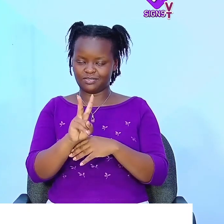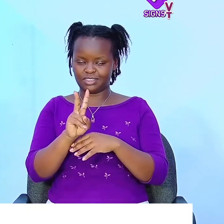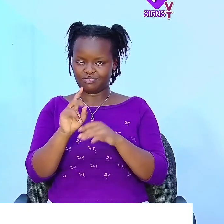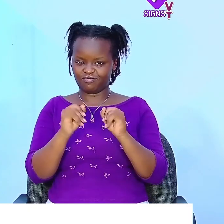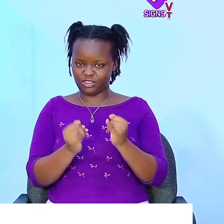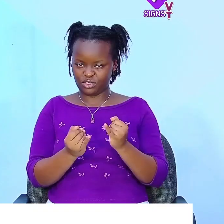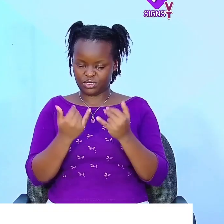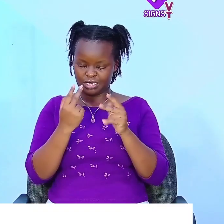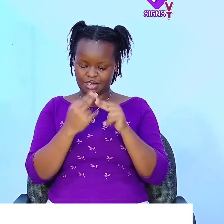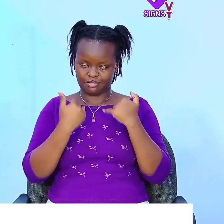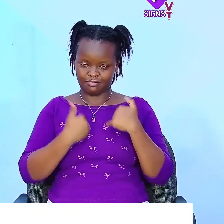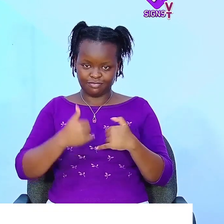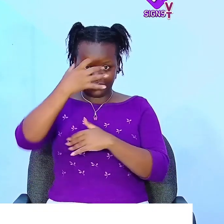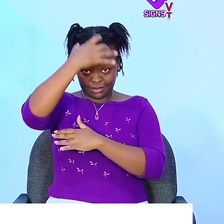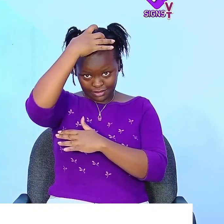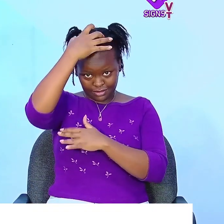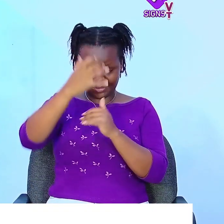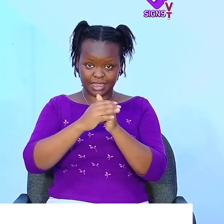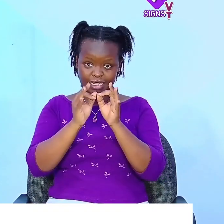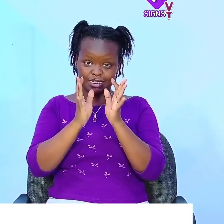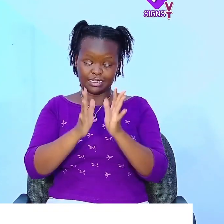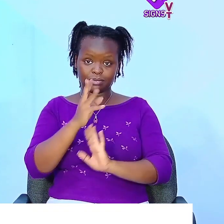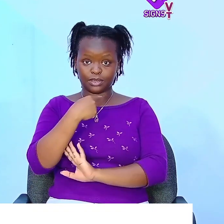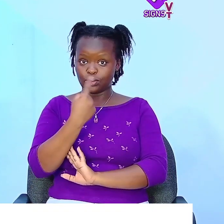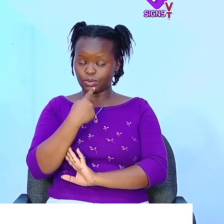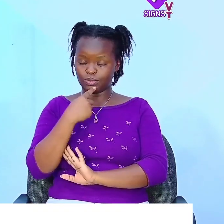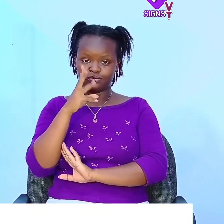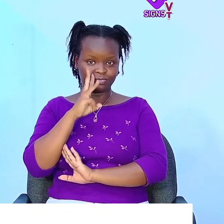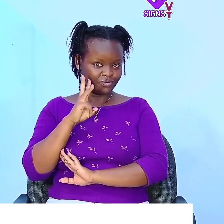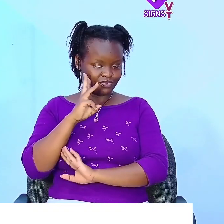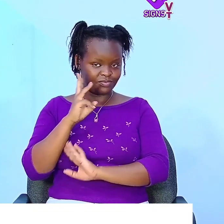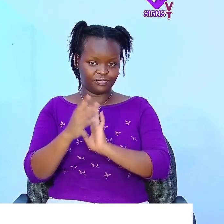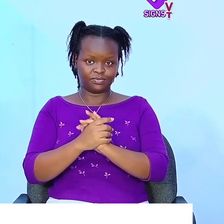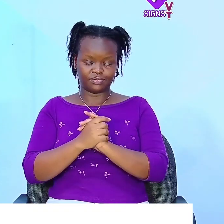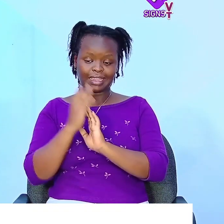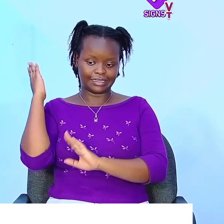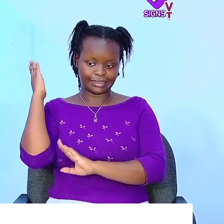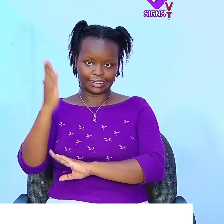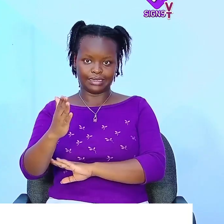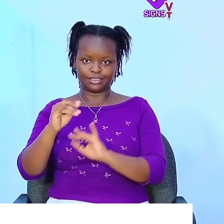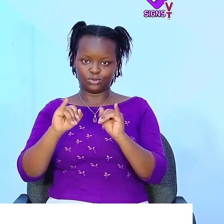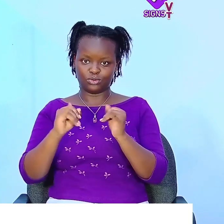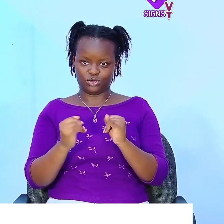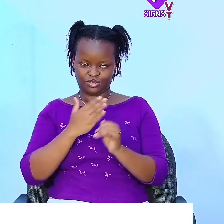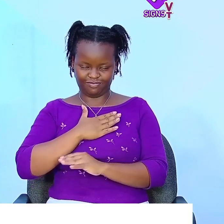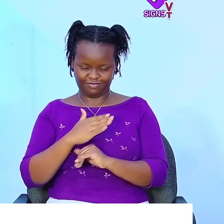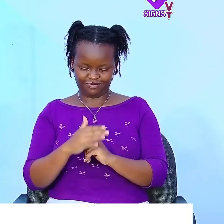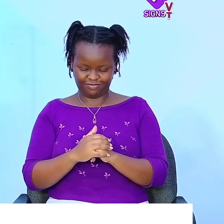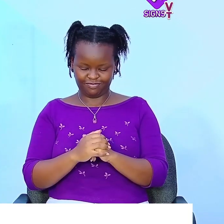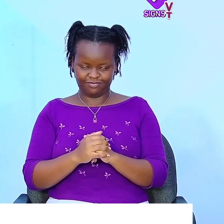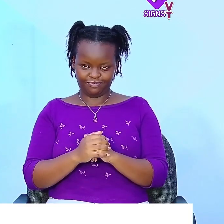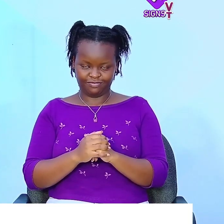Chris Mololo. Our sign language interpreter is Wanja Ngede. And now straight to our top stories